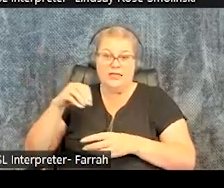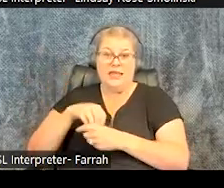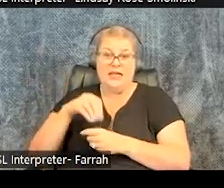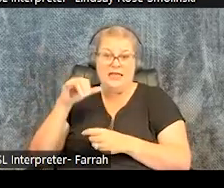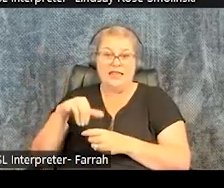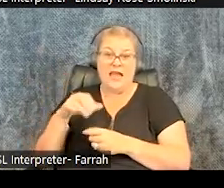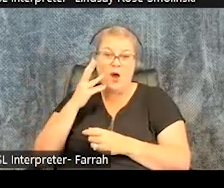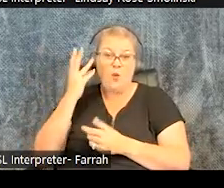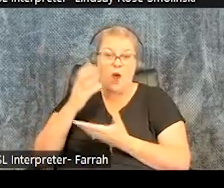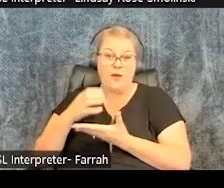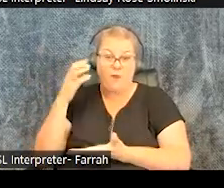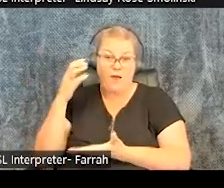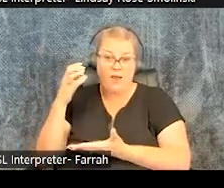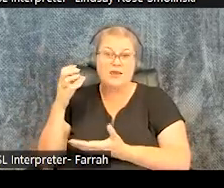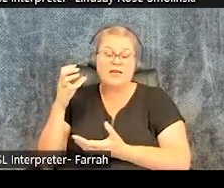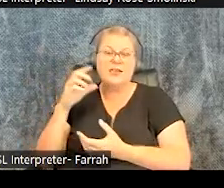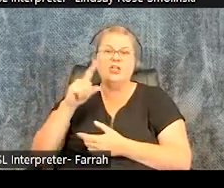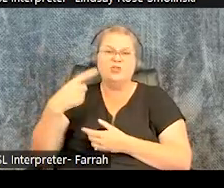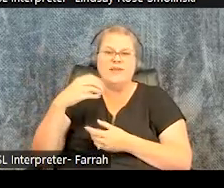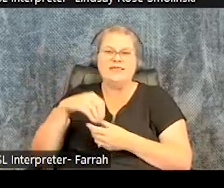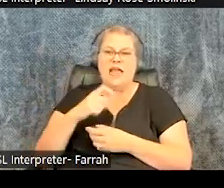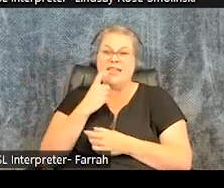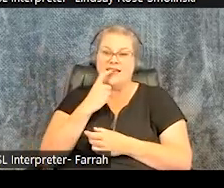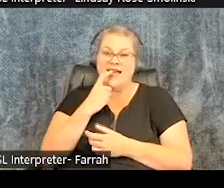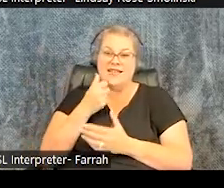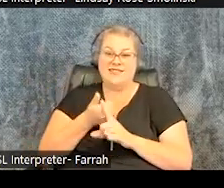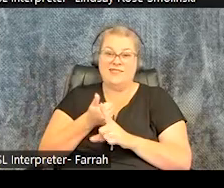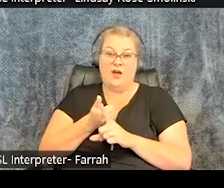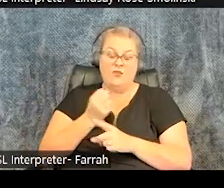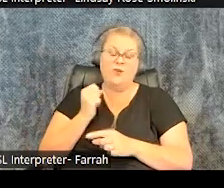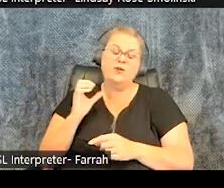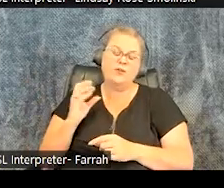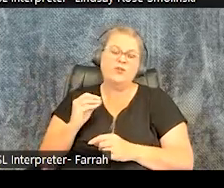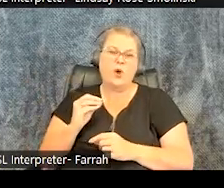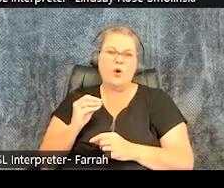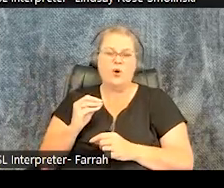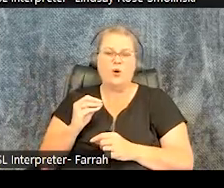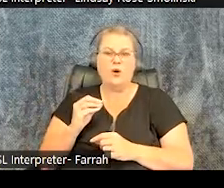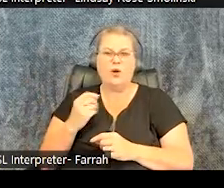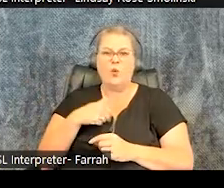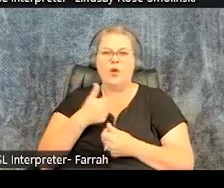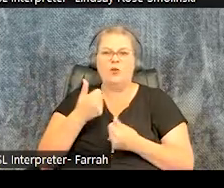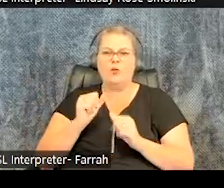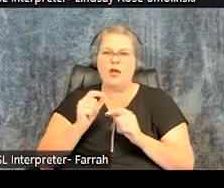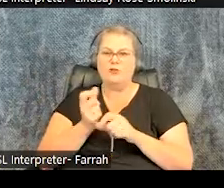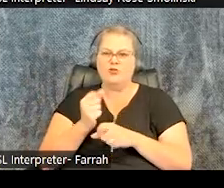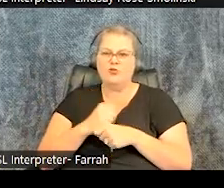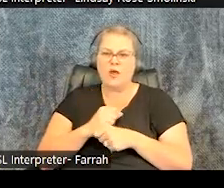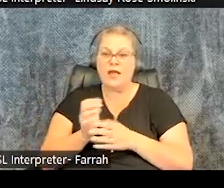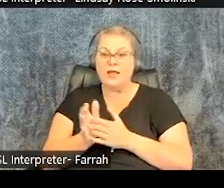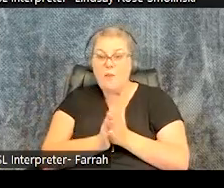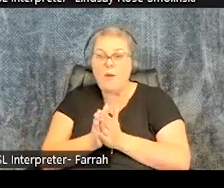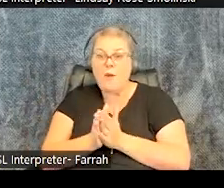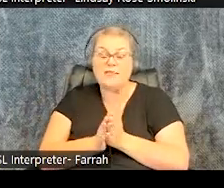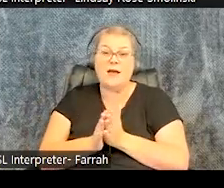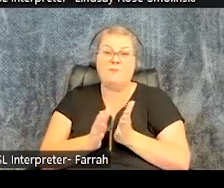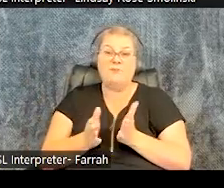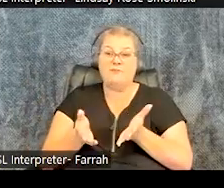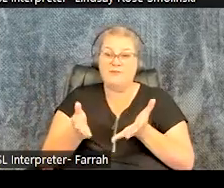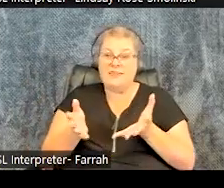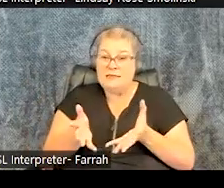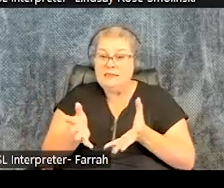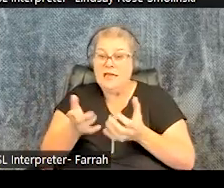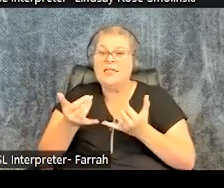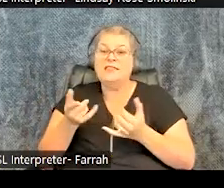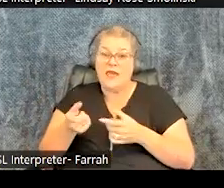in the actual glass bottle itself. So, we're trying to create the momentum. It's there. There's still a lot of work to